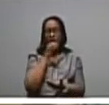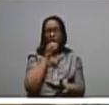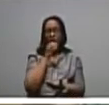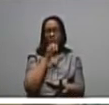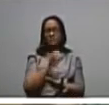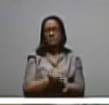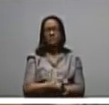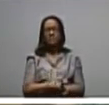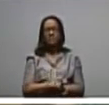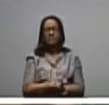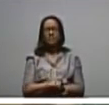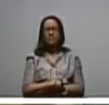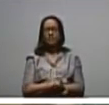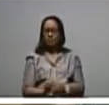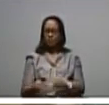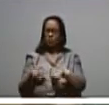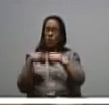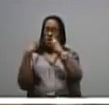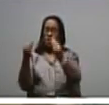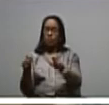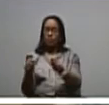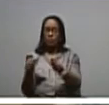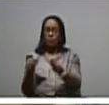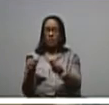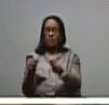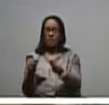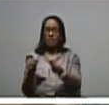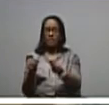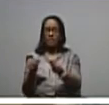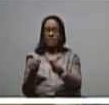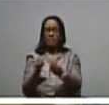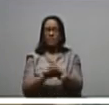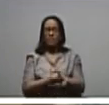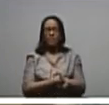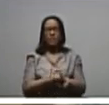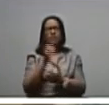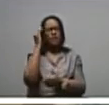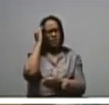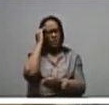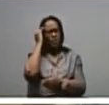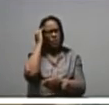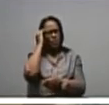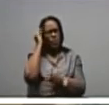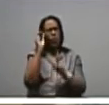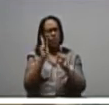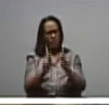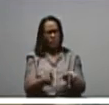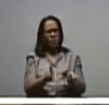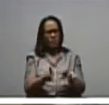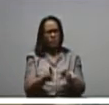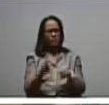I said, one last question. Did you know the groundsman?